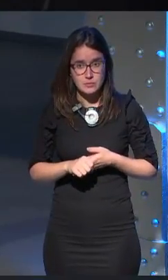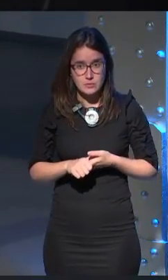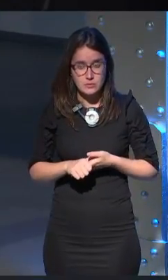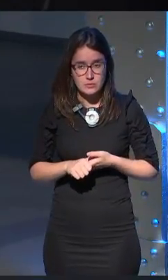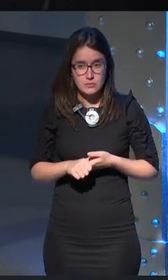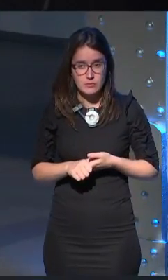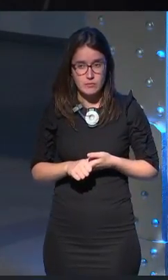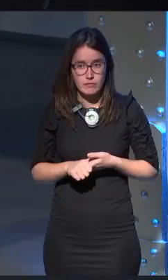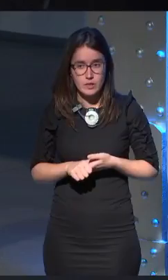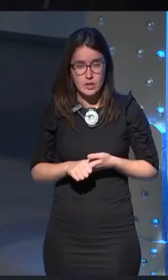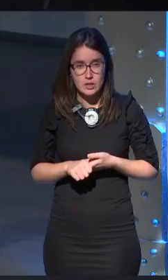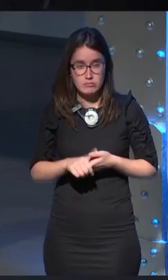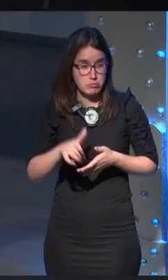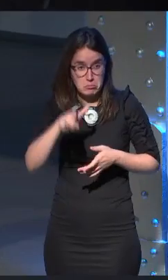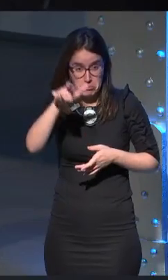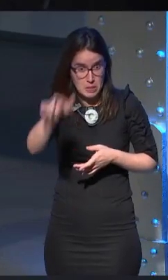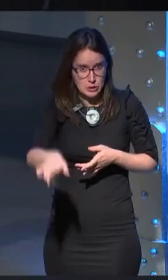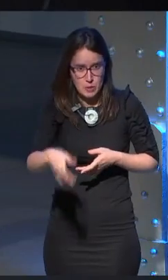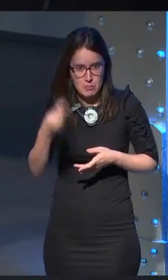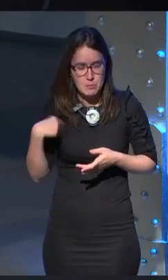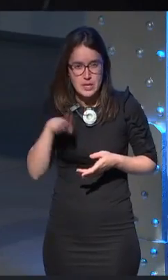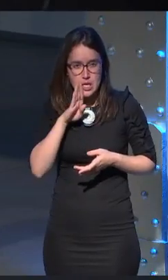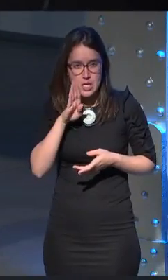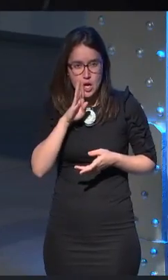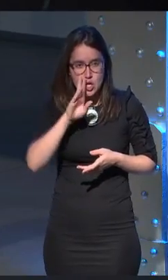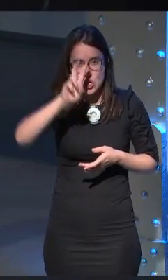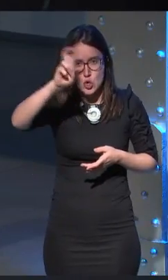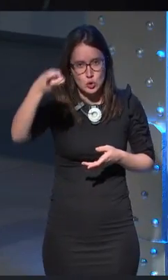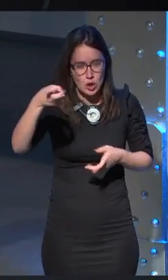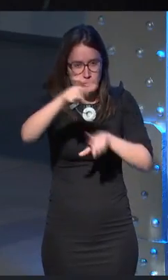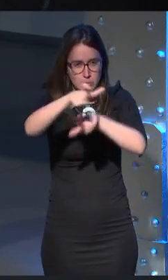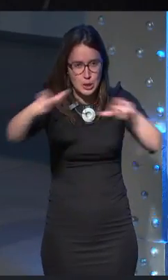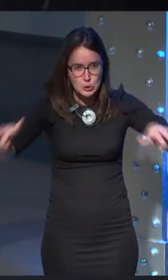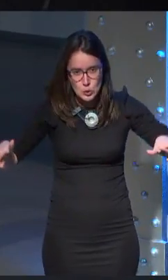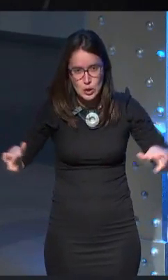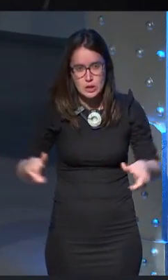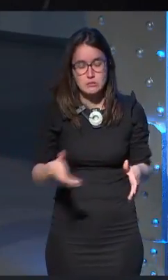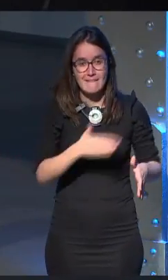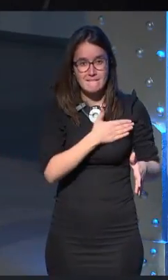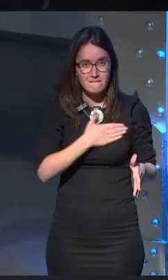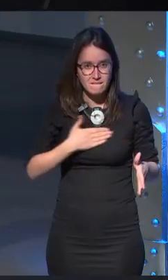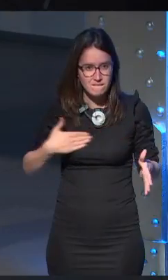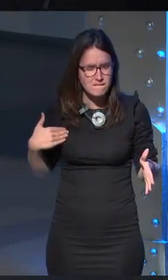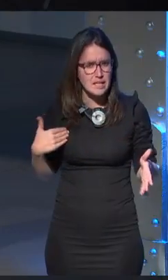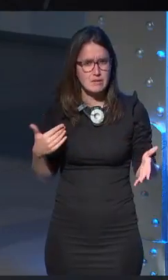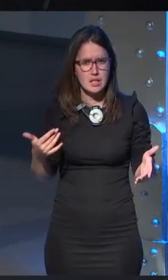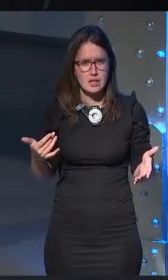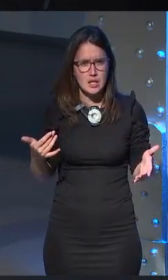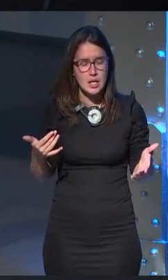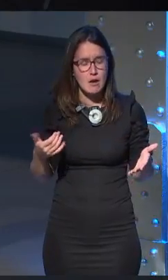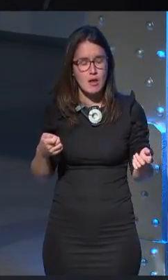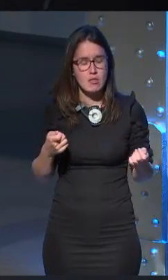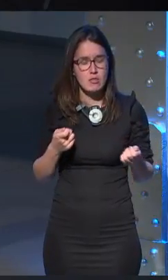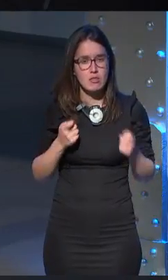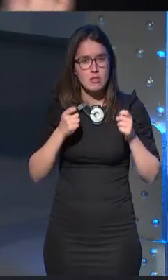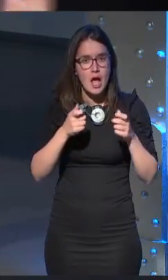he and others, I think, are on the cusp of providing access to space, whether it's suborbital